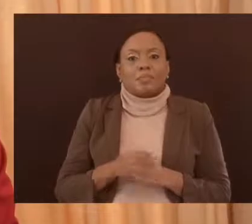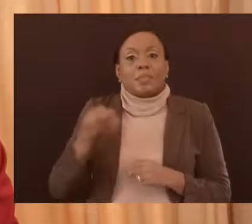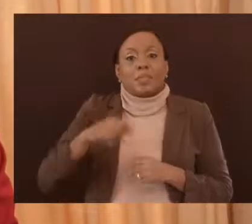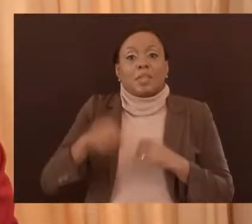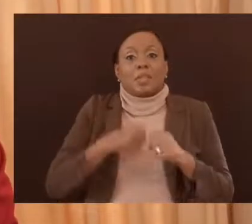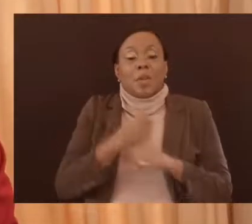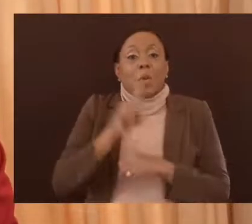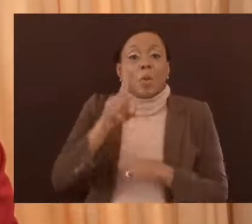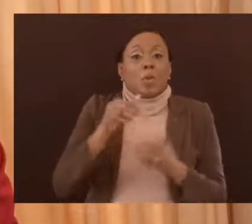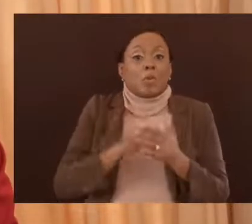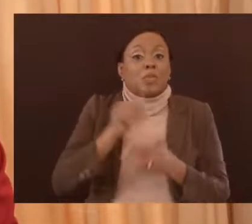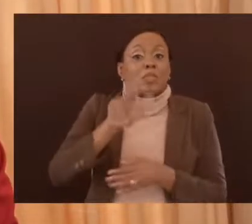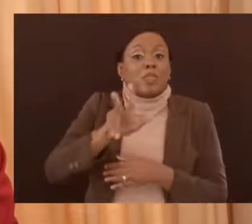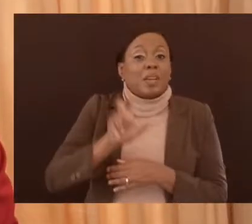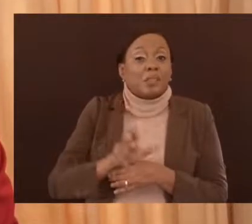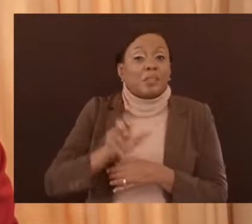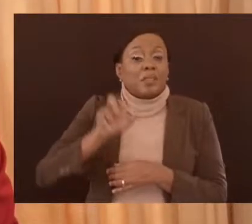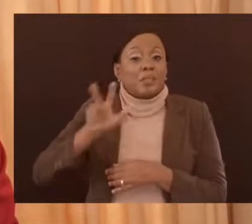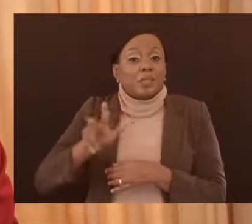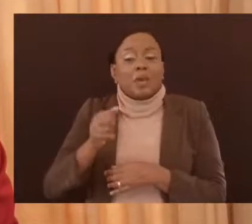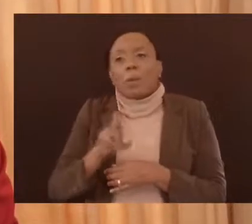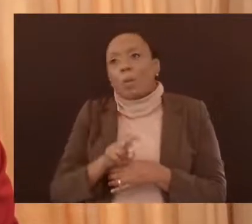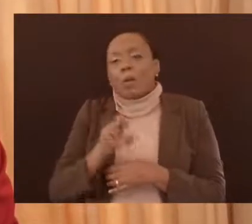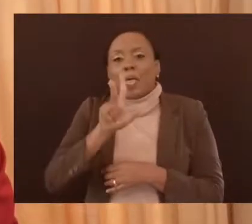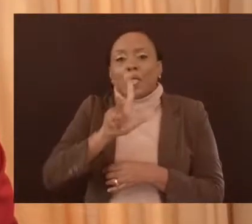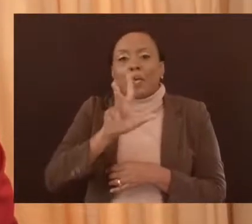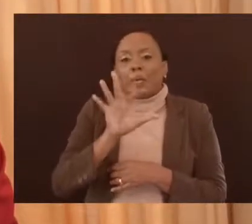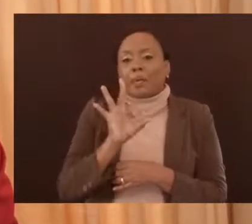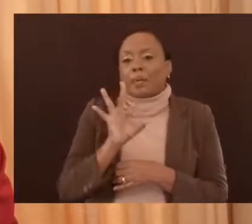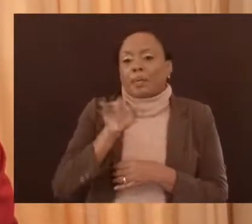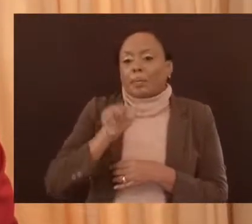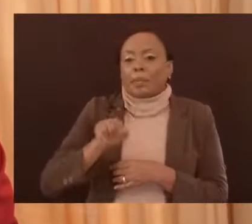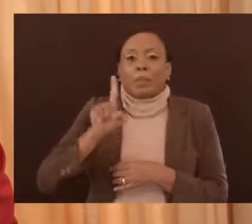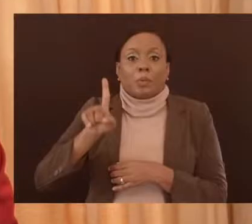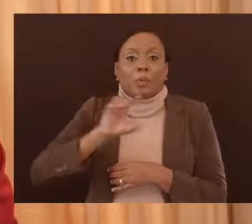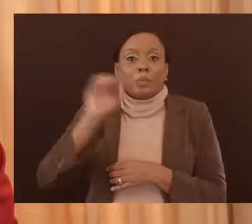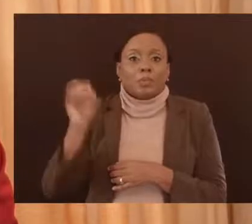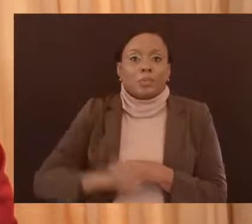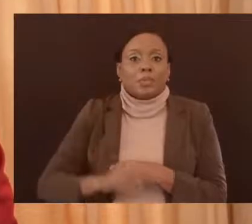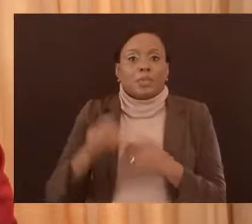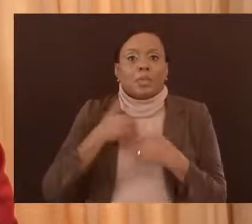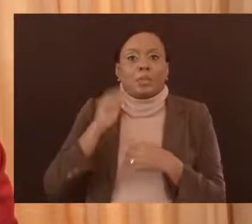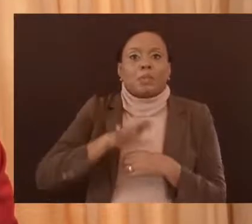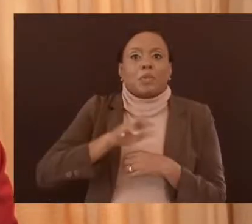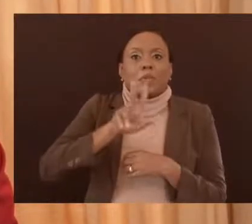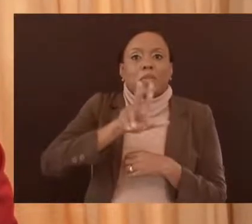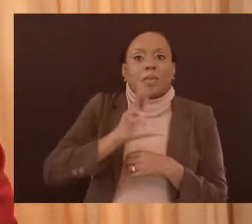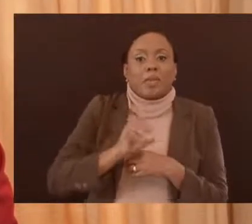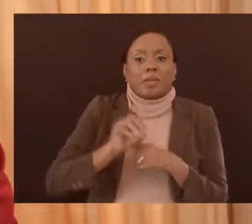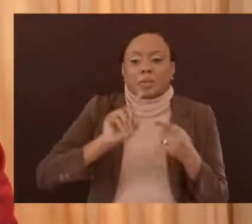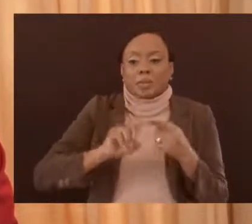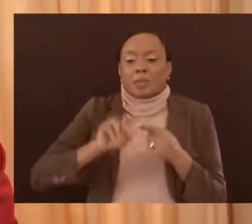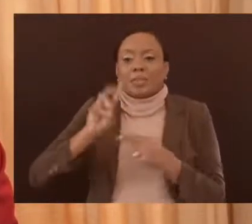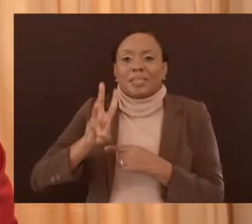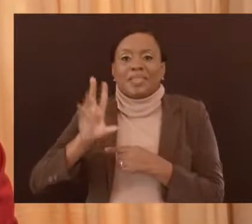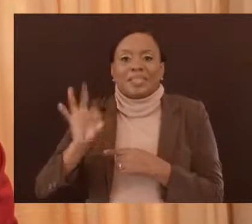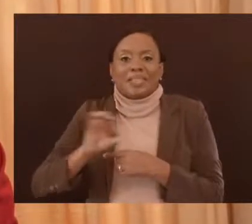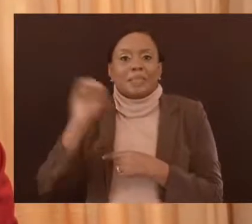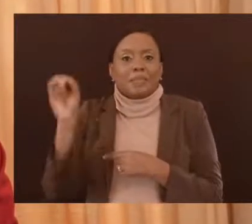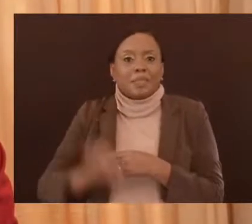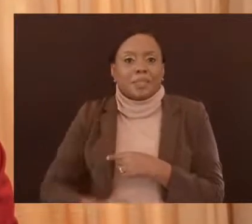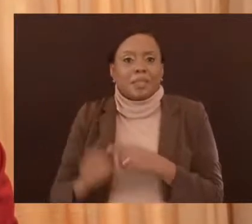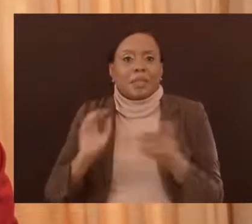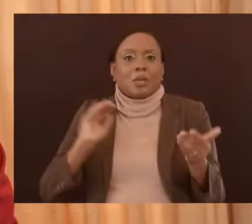had 1,303 or 39.1% of the students scoring between 30 and 69 as